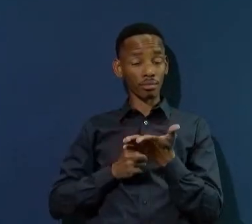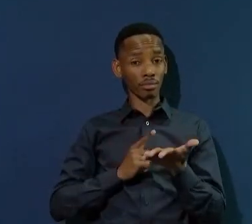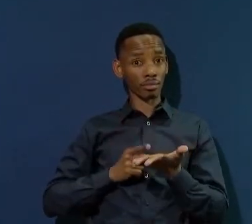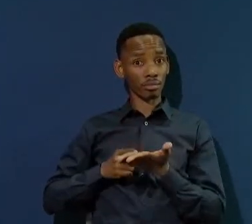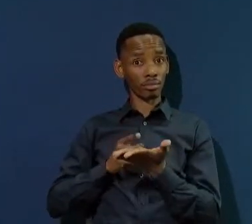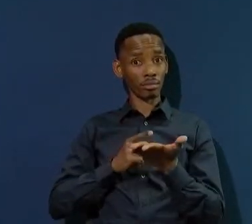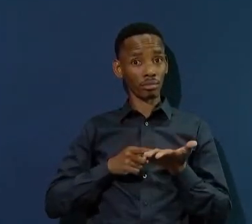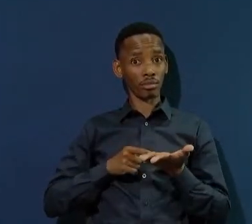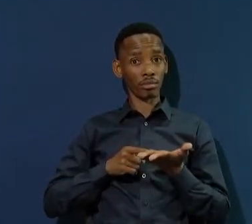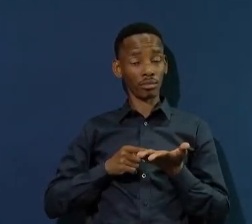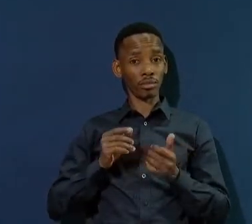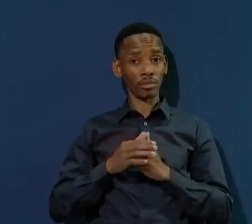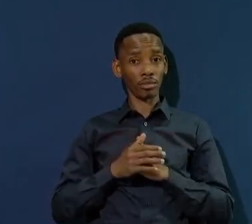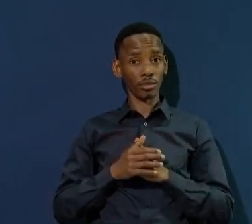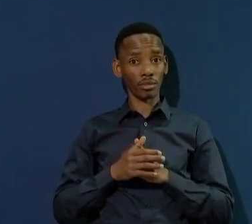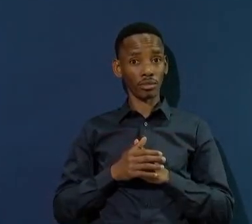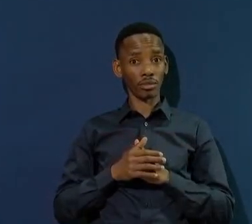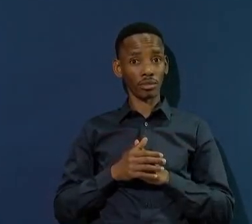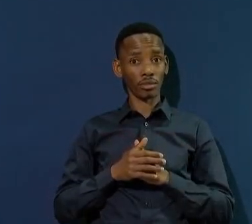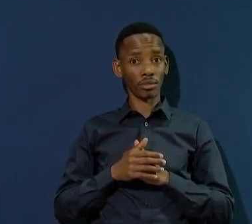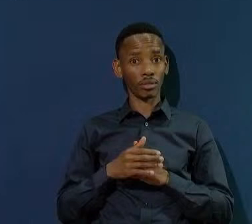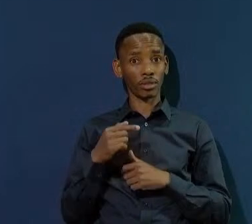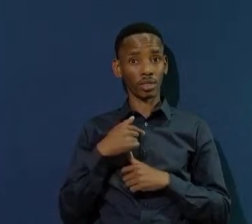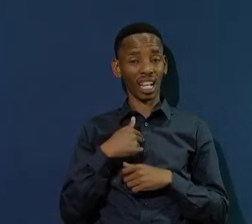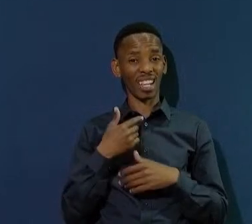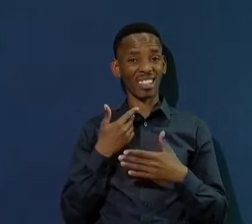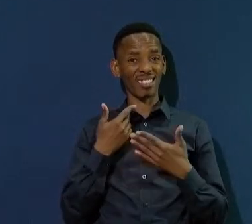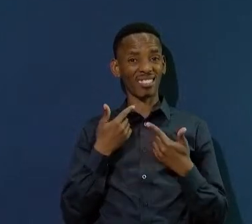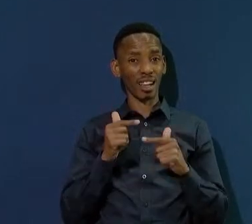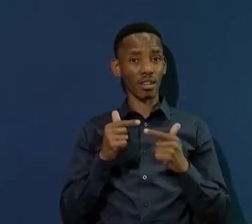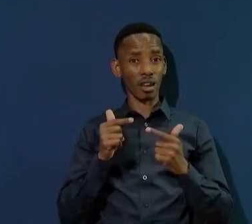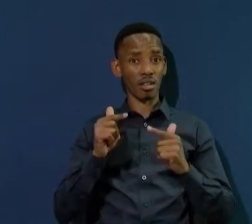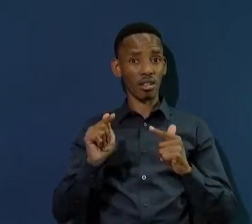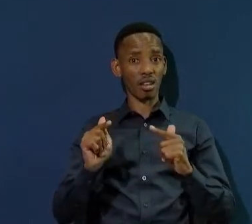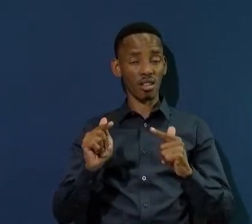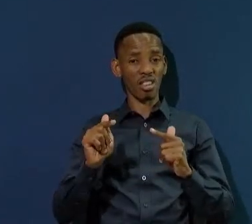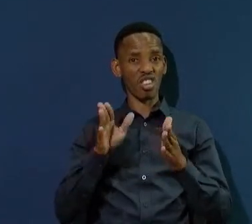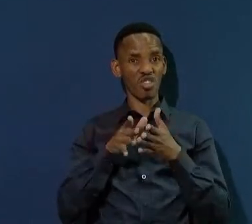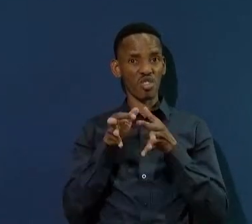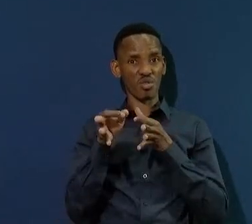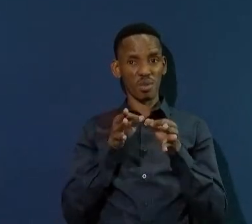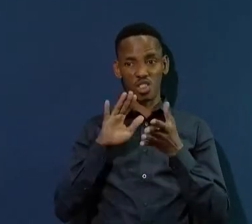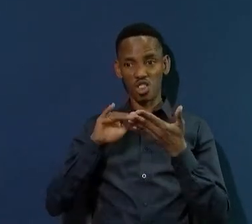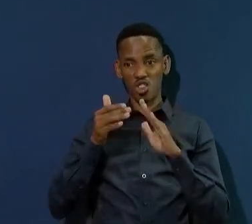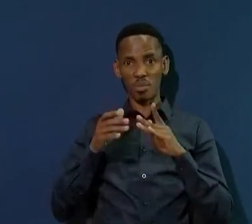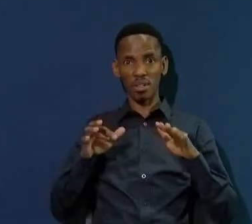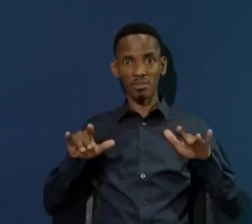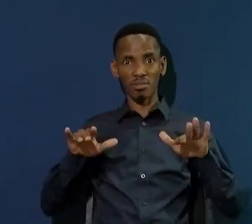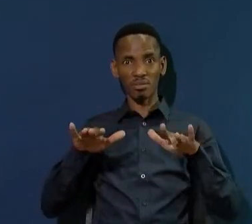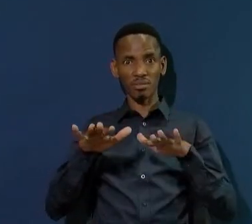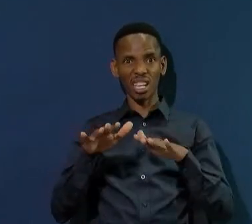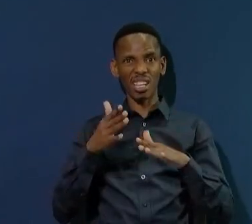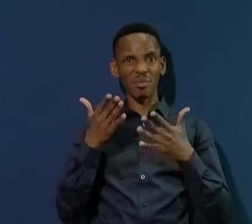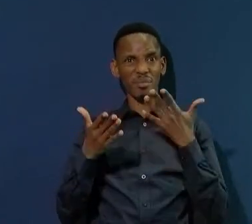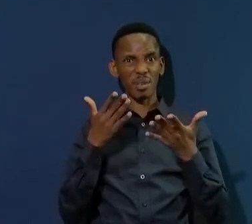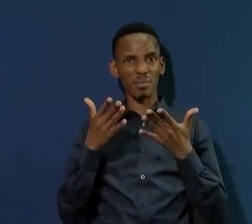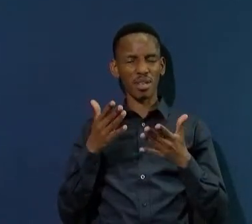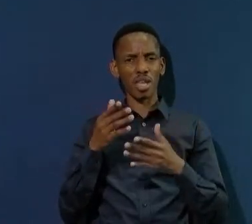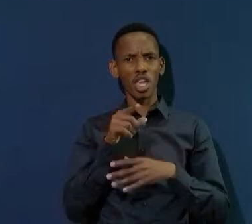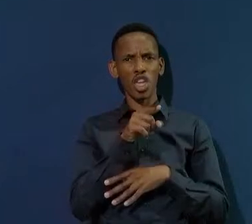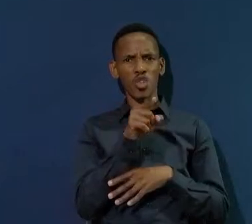I did try to intervene to say gore ba ge tso jaanong gongwe le ka tswa le sa mmotse se leng